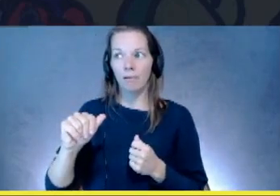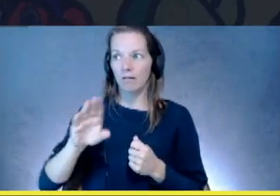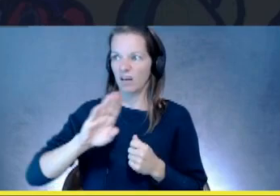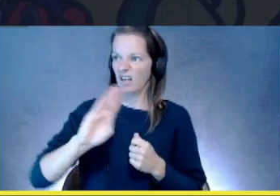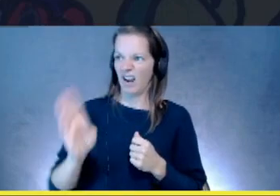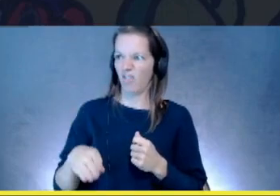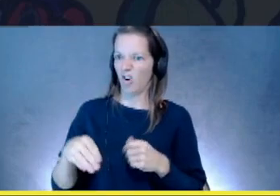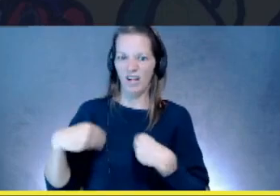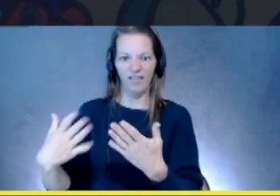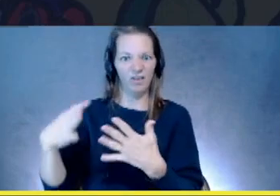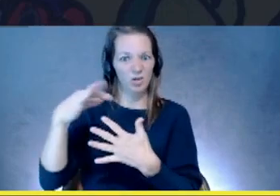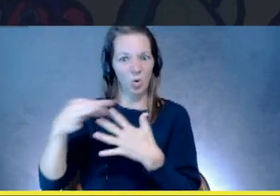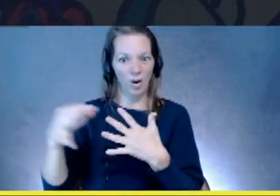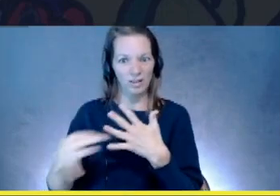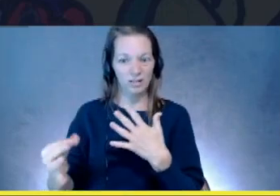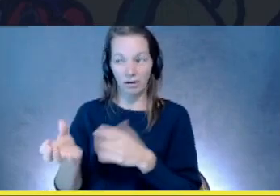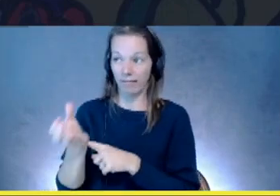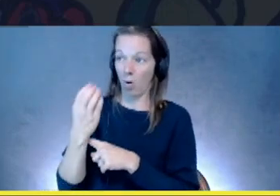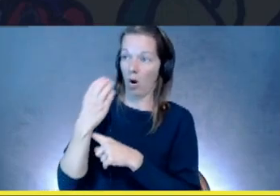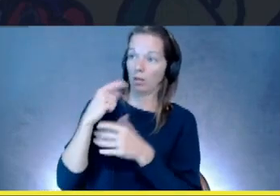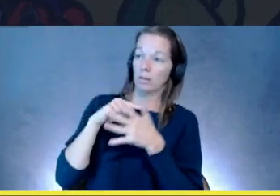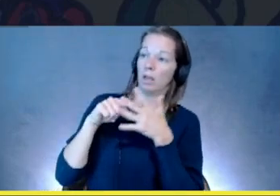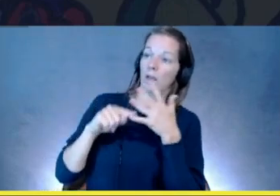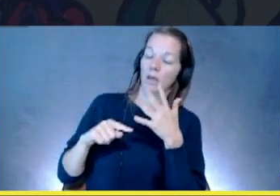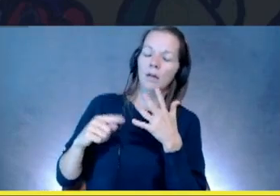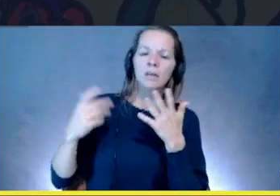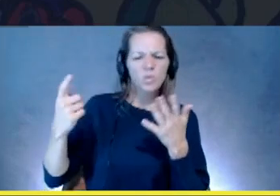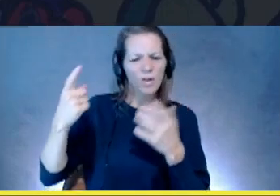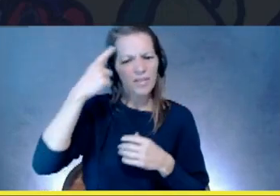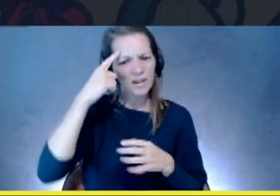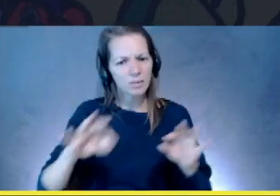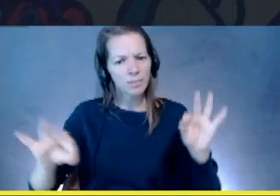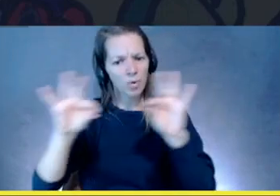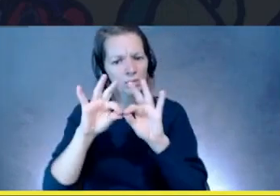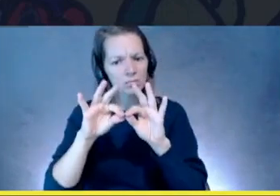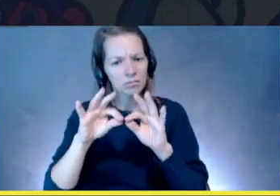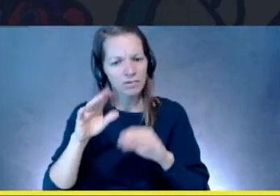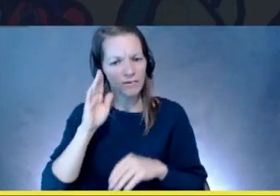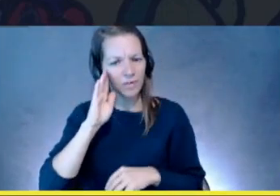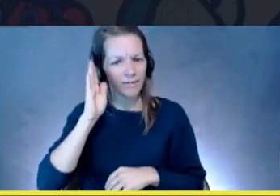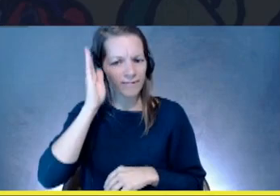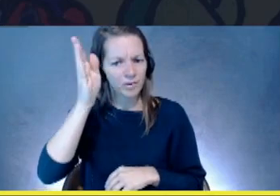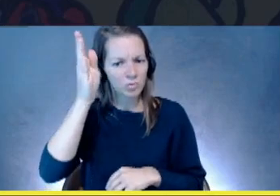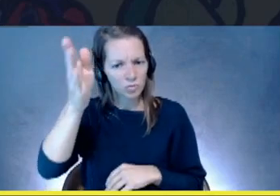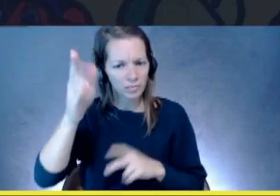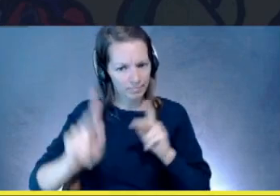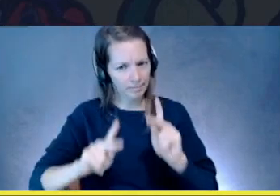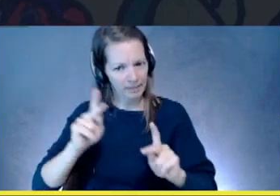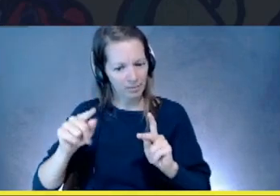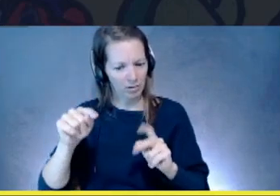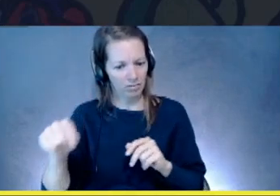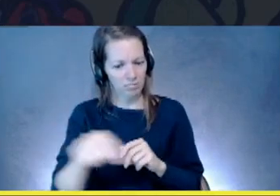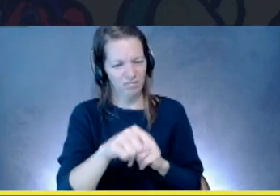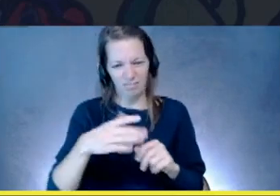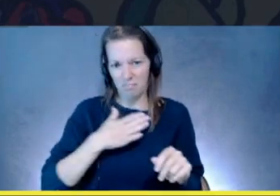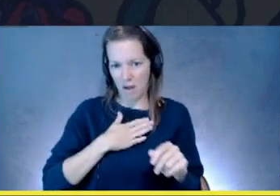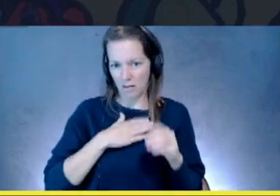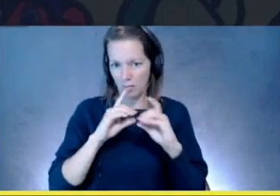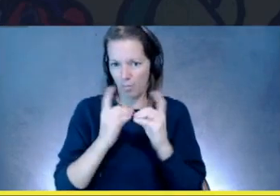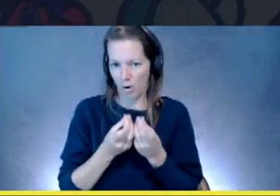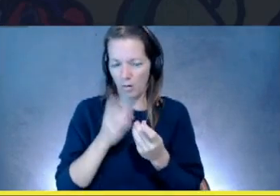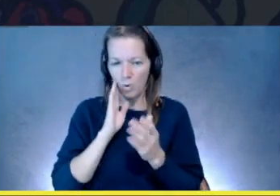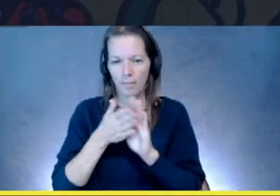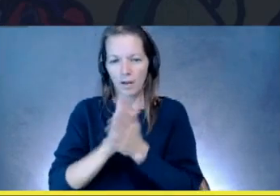the things that we have to deal with. So I think it's important for the future individuals, at least in our department, who are going to be PTs